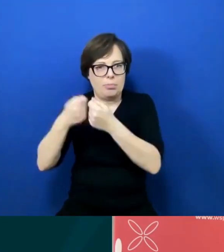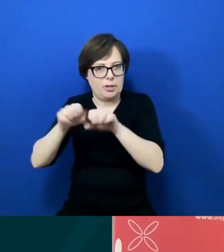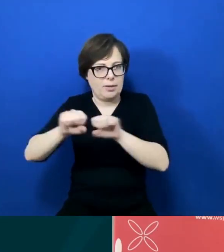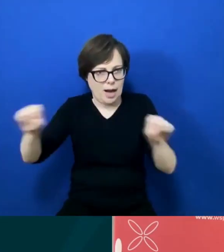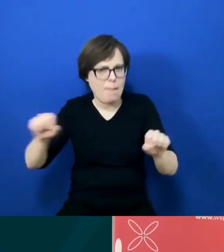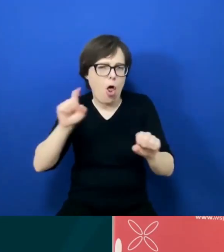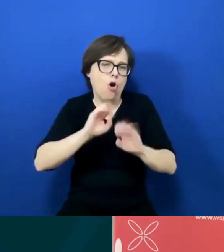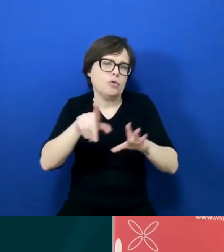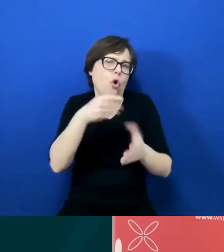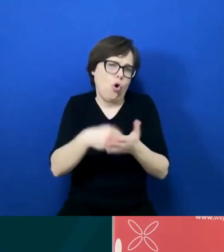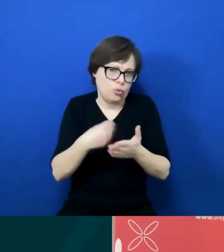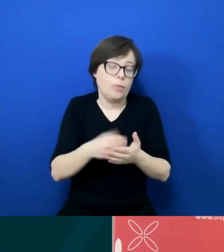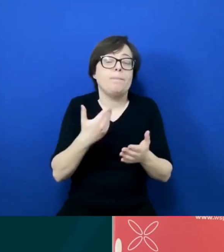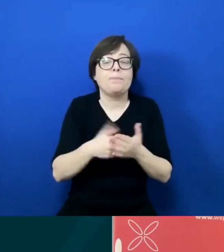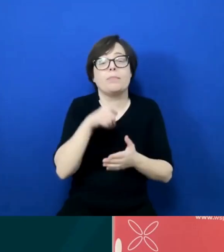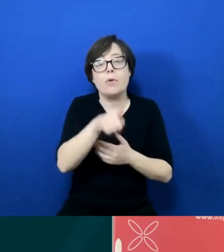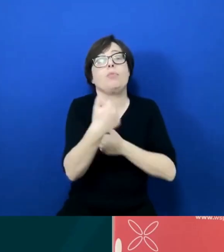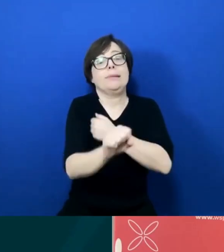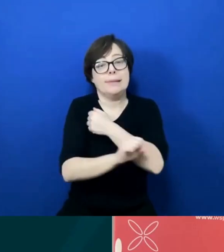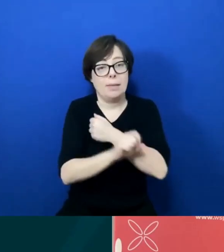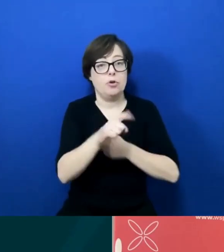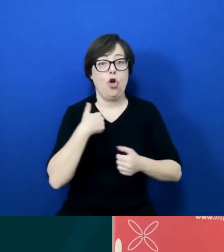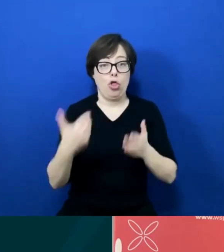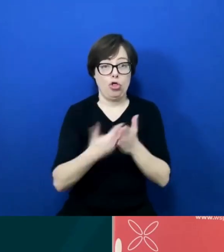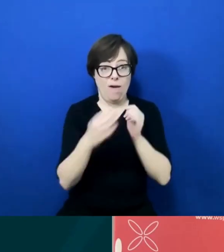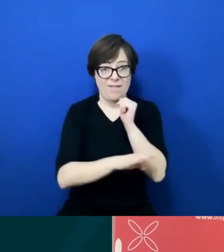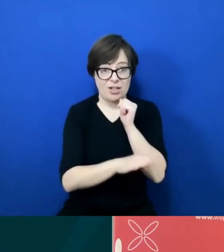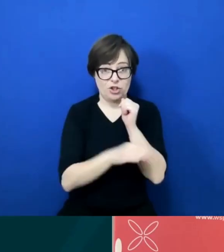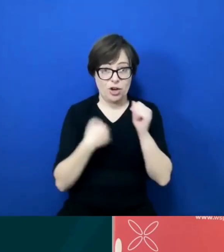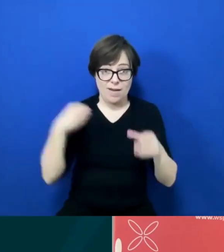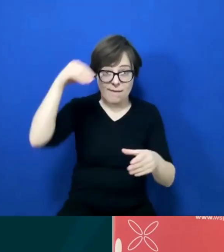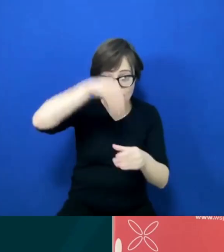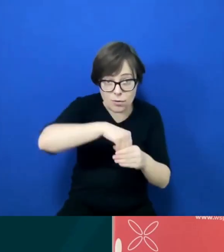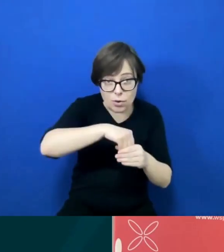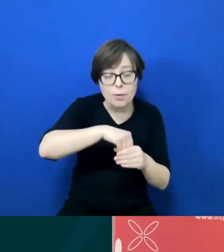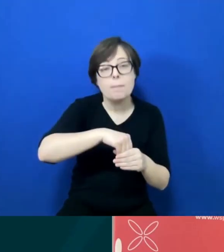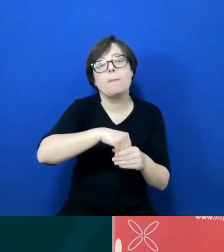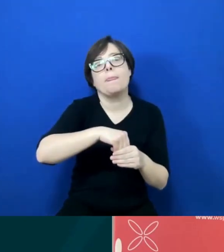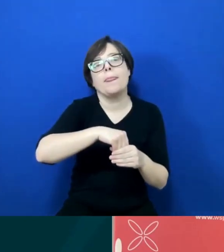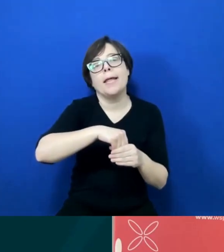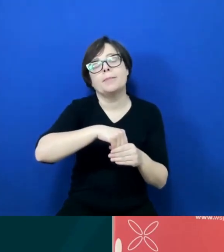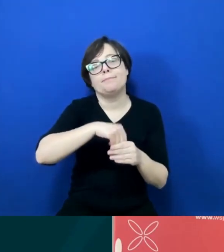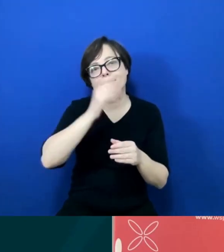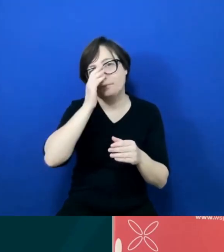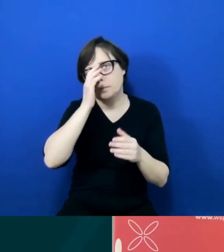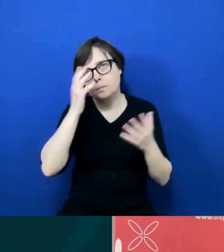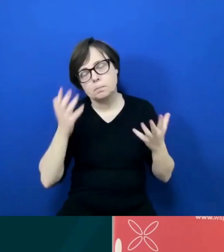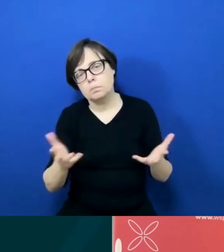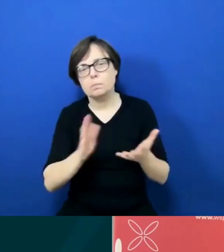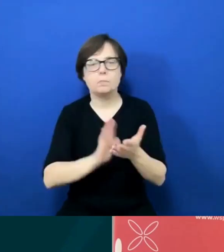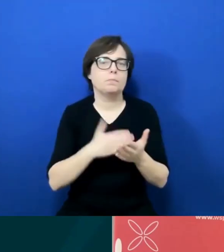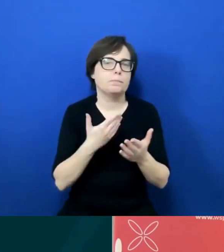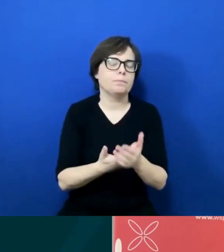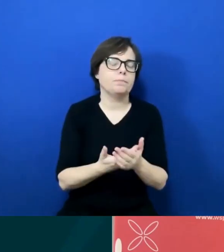do is that when we plant new trees, which involves, for example, to renovate a whole sidewalk, is that we